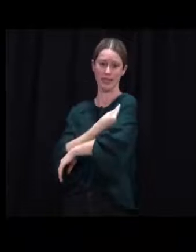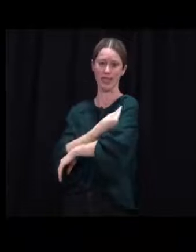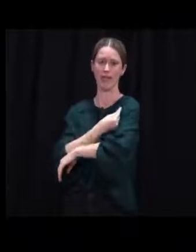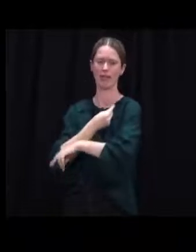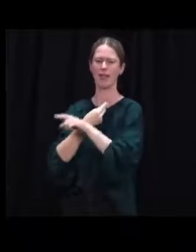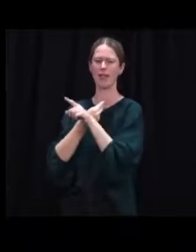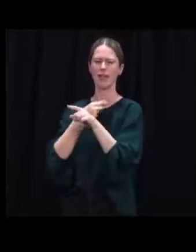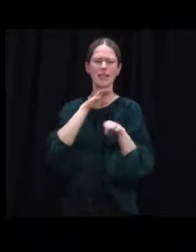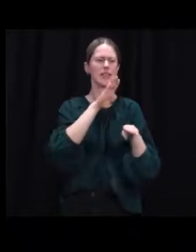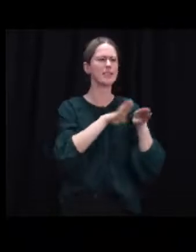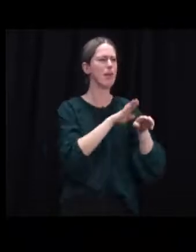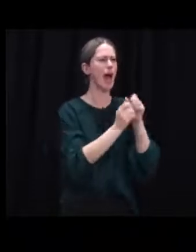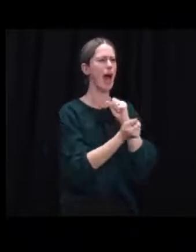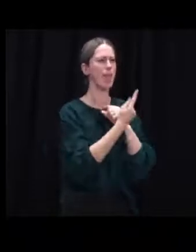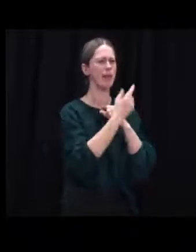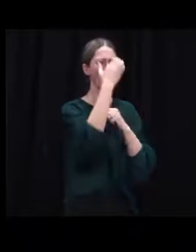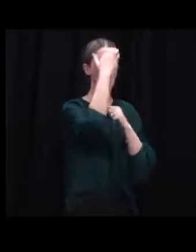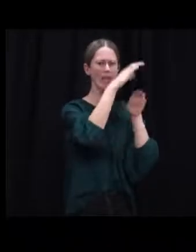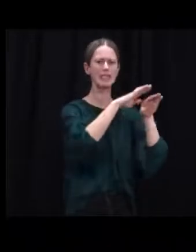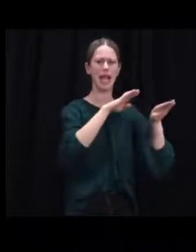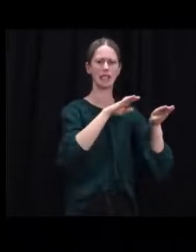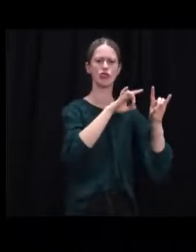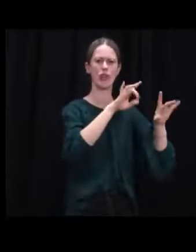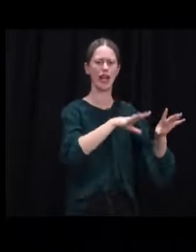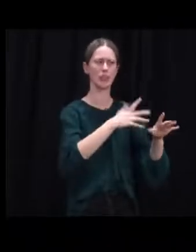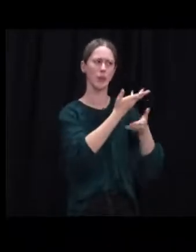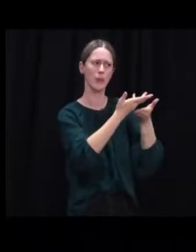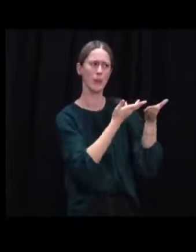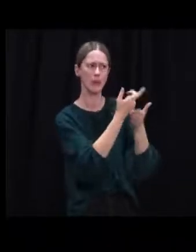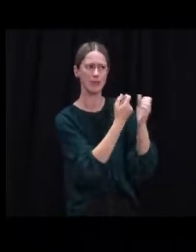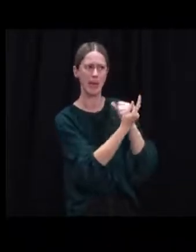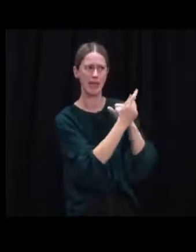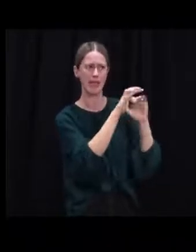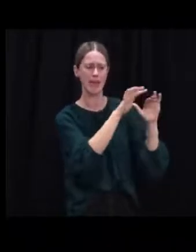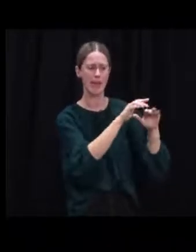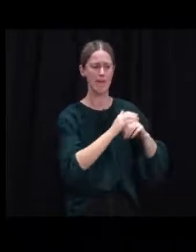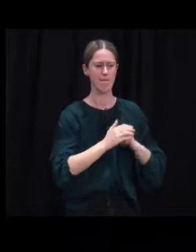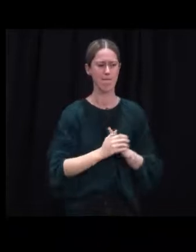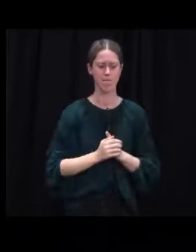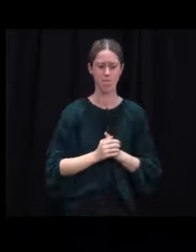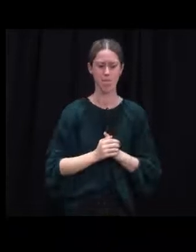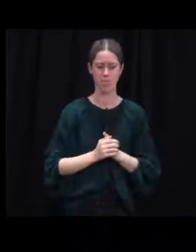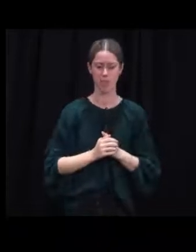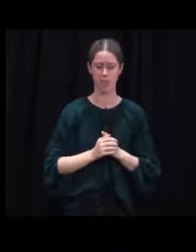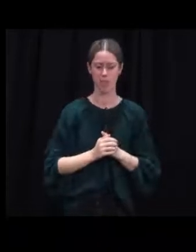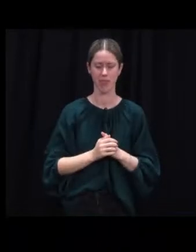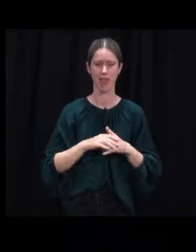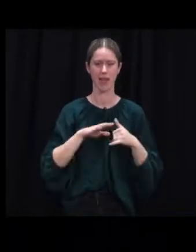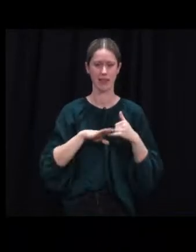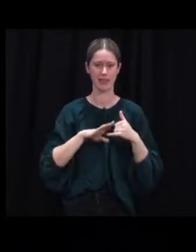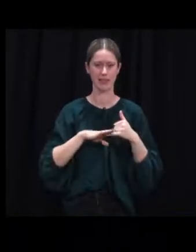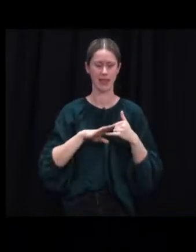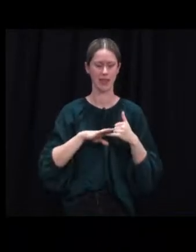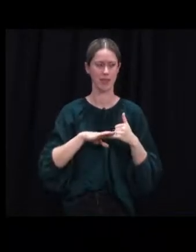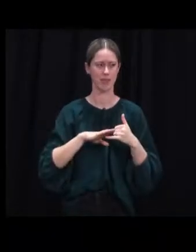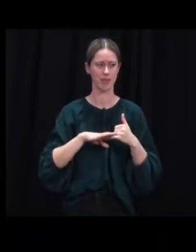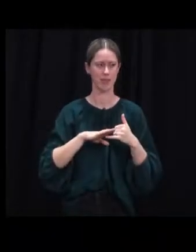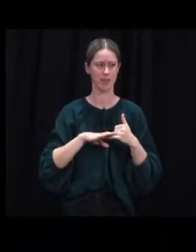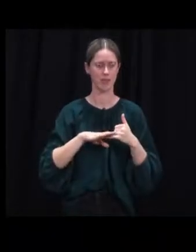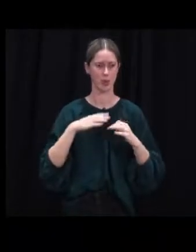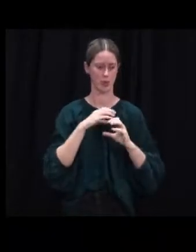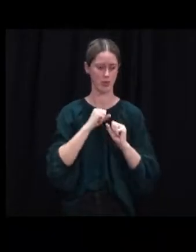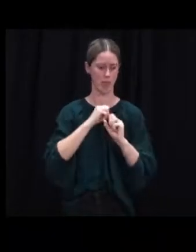in Israel, where they have started in some groups doing a third dose. And also there was a similar incident in Queensland, and so